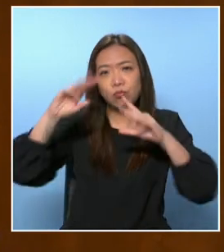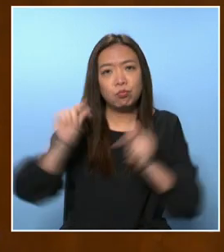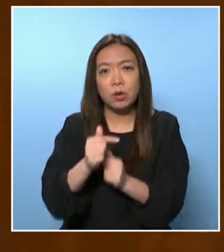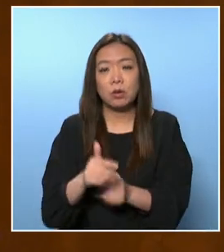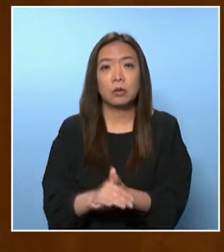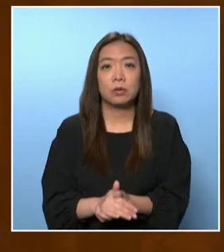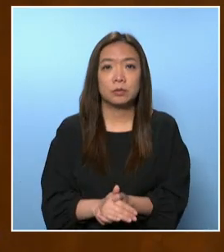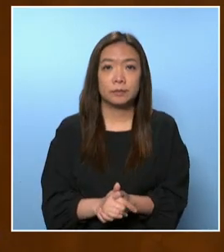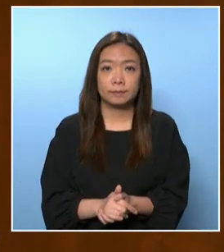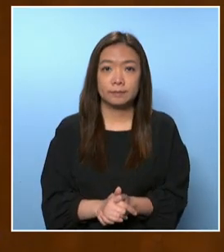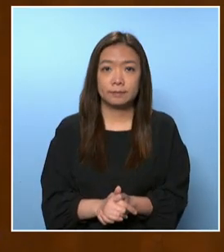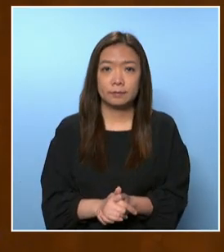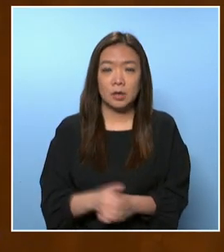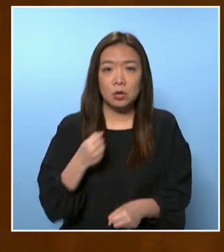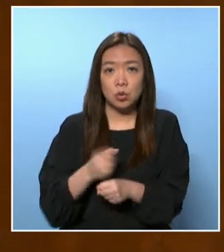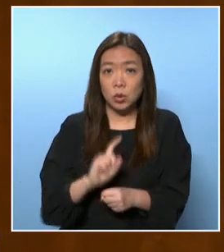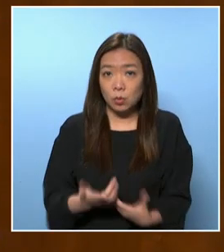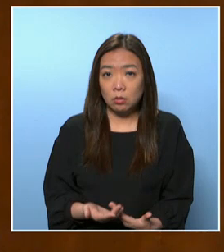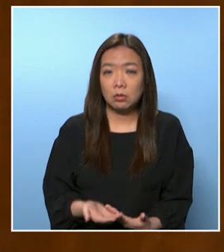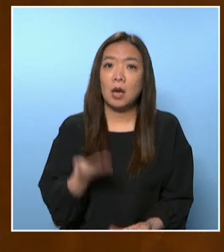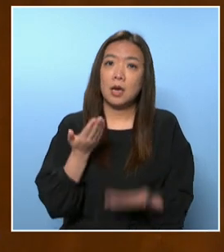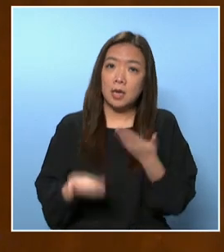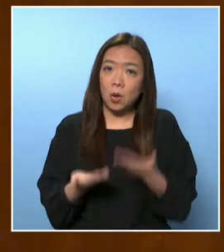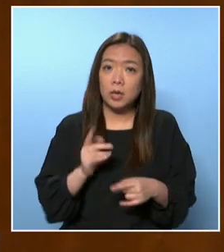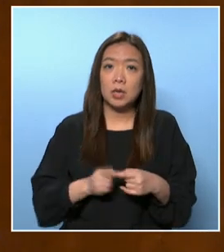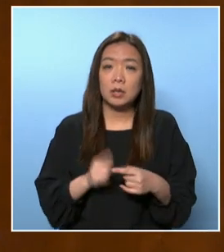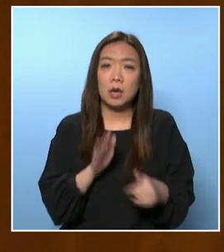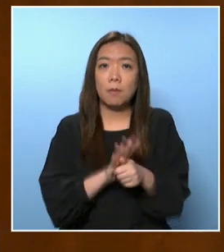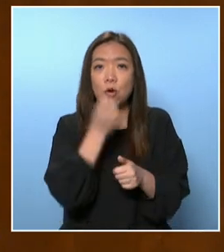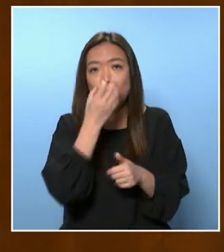Perhaps you can relate this message to the Secretary.